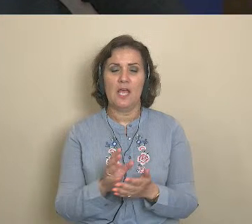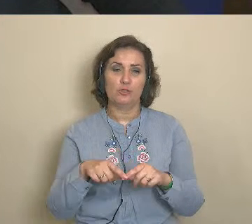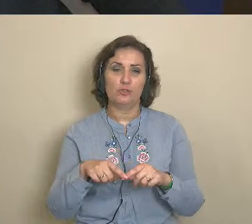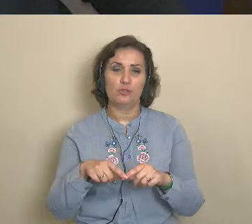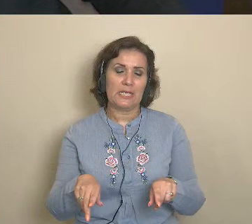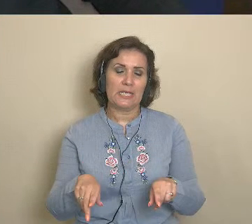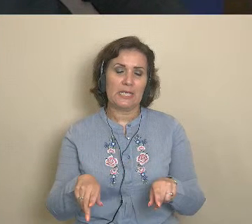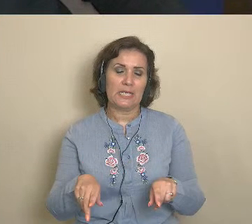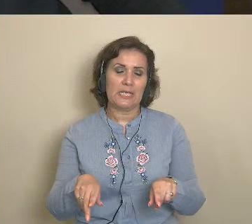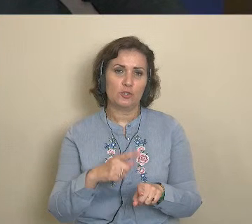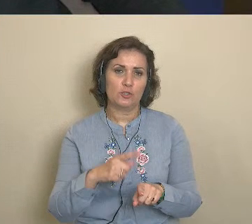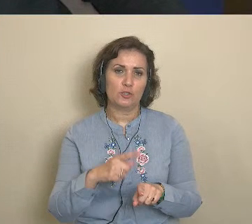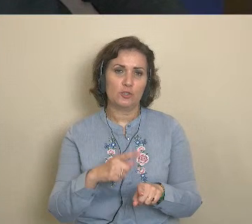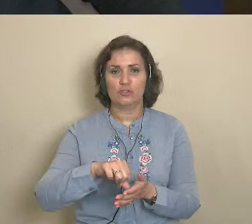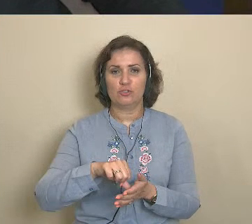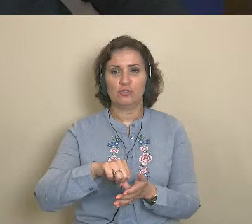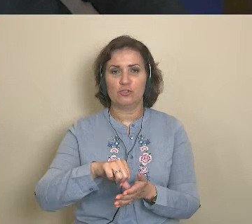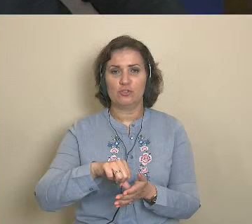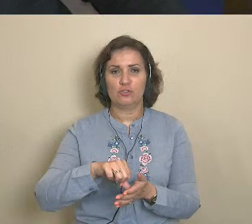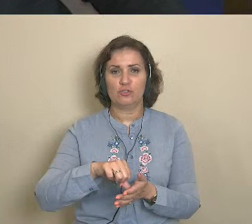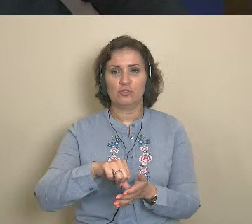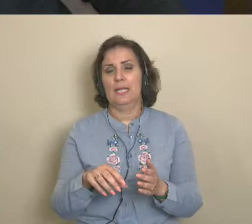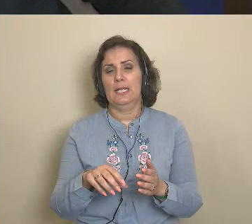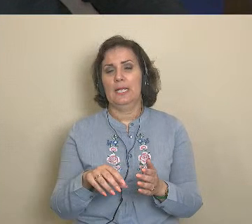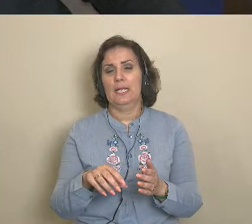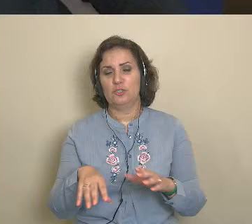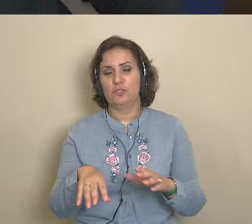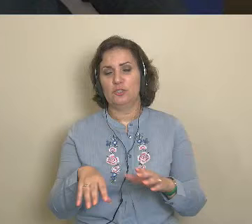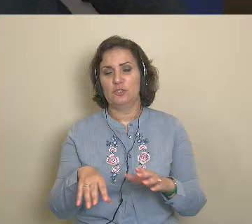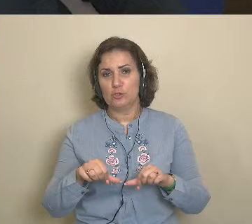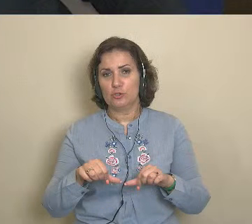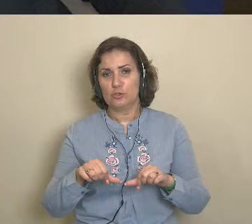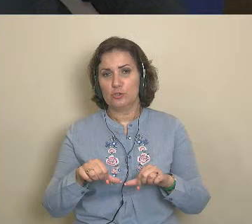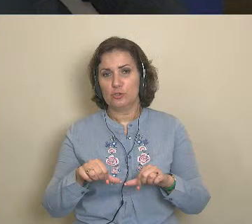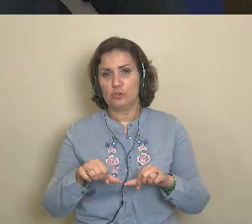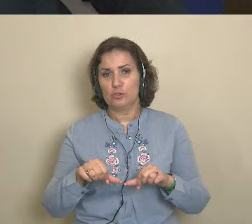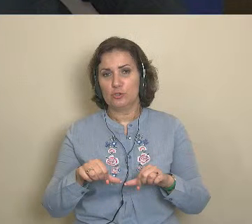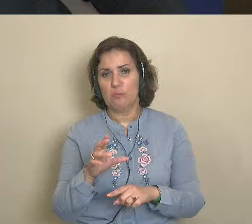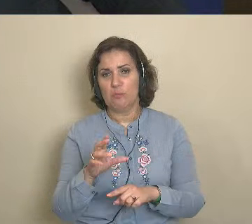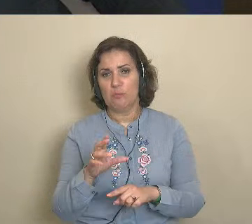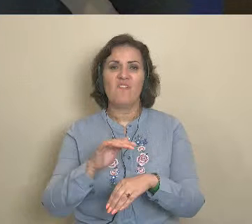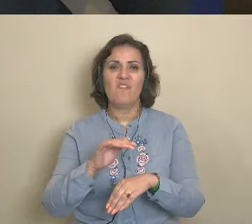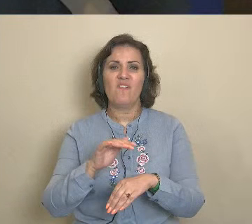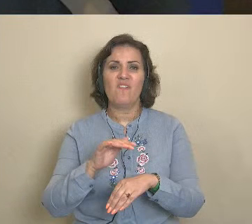the boxes, and one member of the PSC should